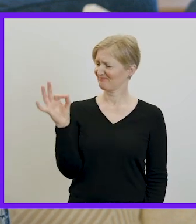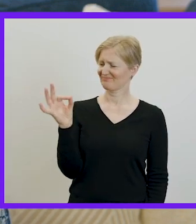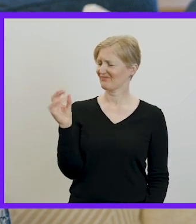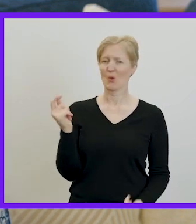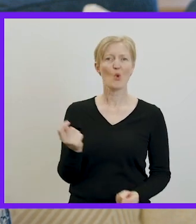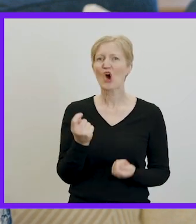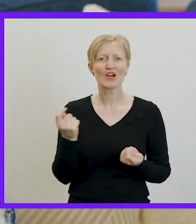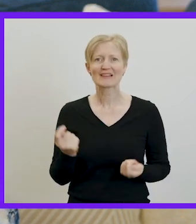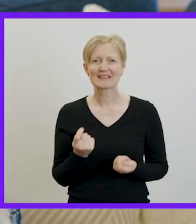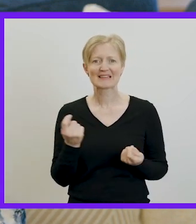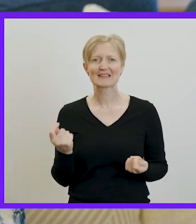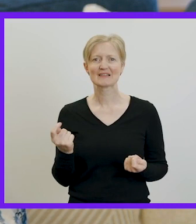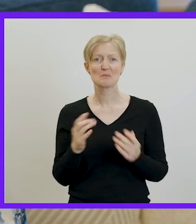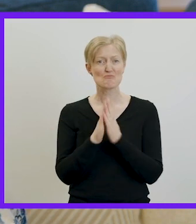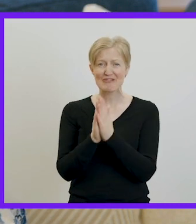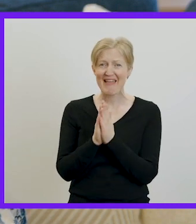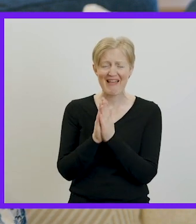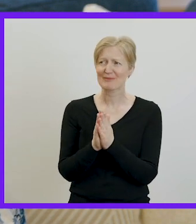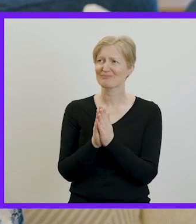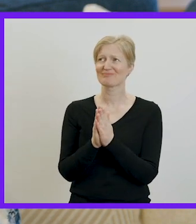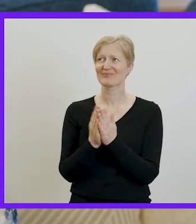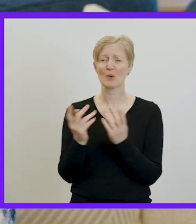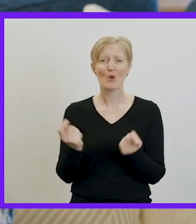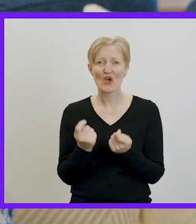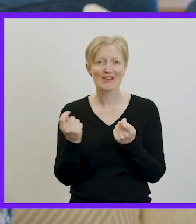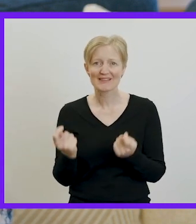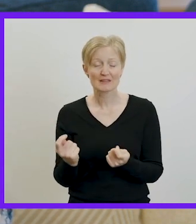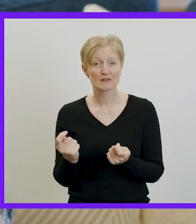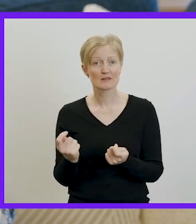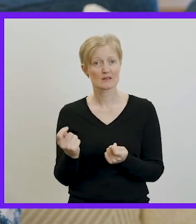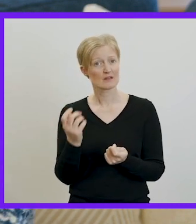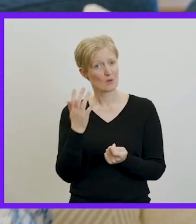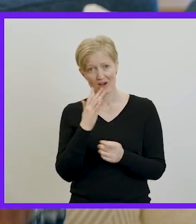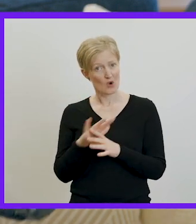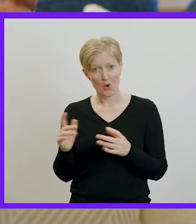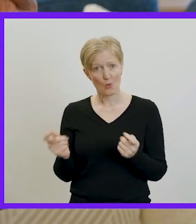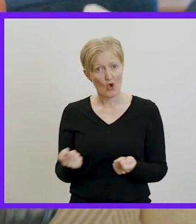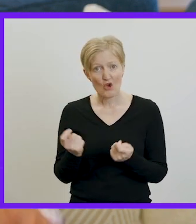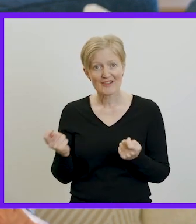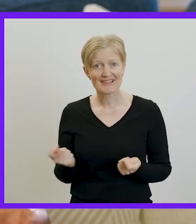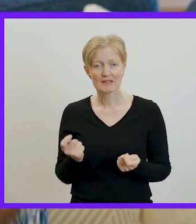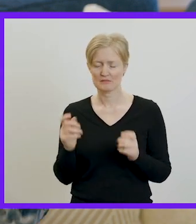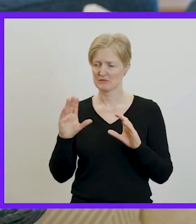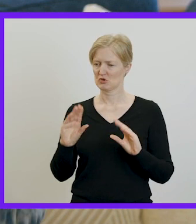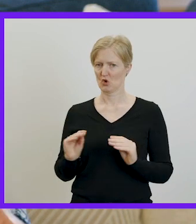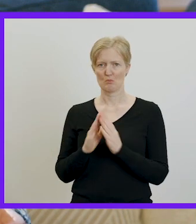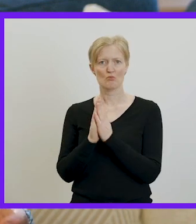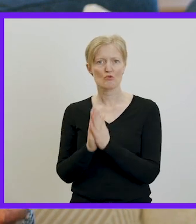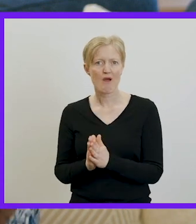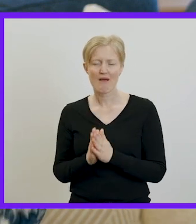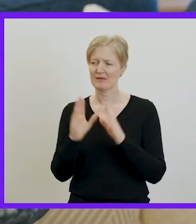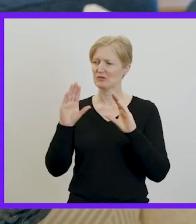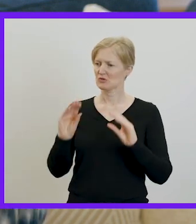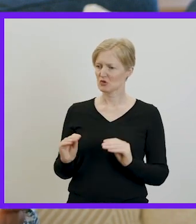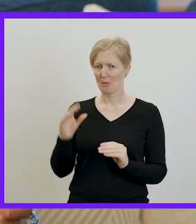isn't working. They're feeling like their prayers aren't working. And when that happens, sometimes we stop praying, we stop reading